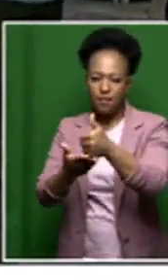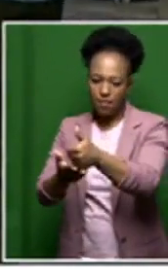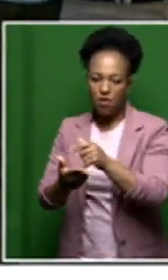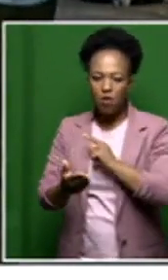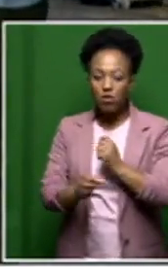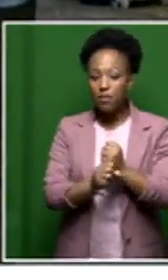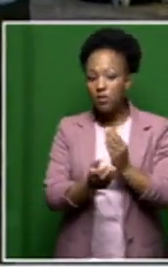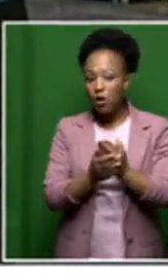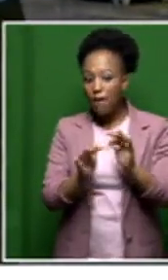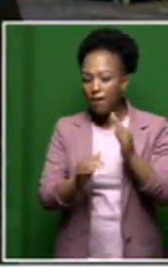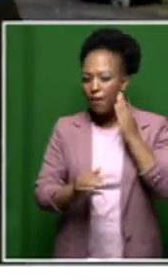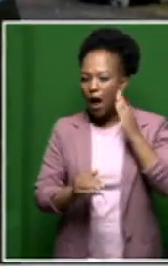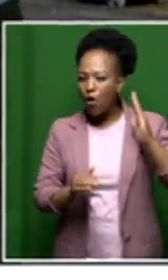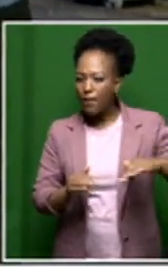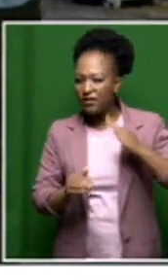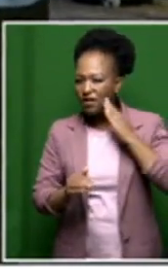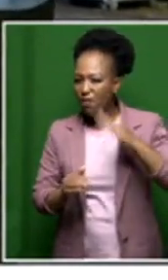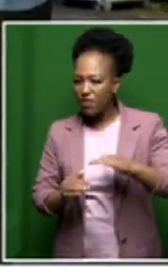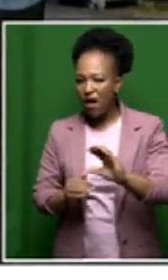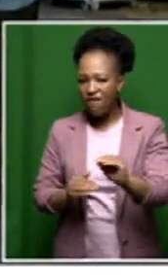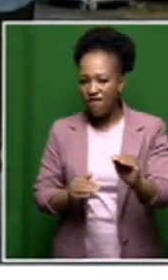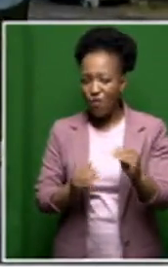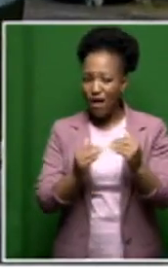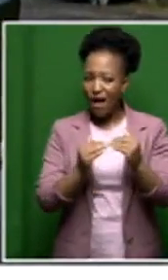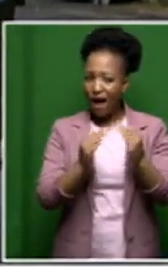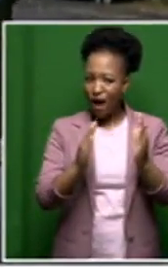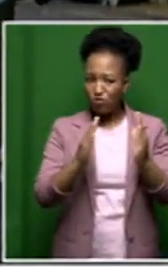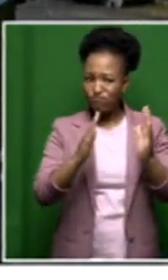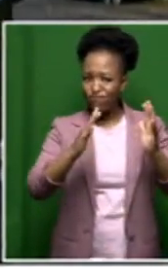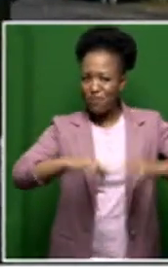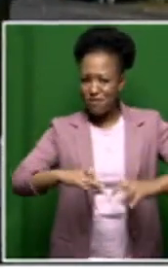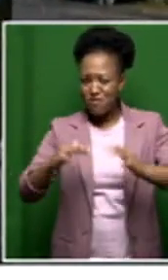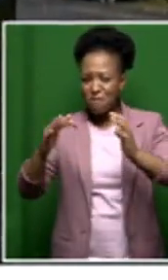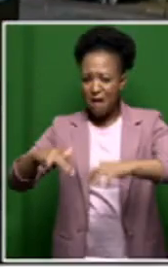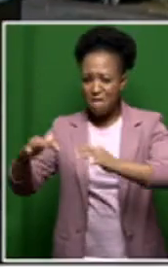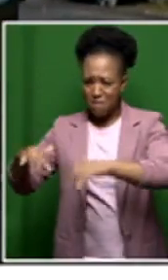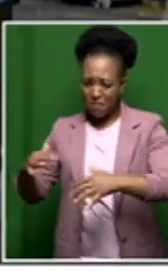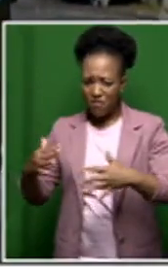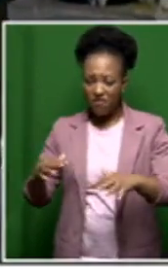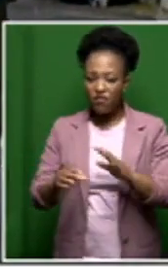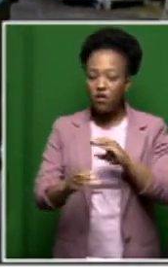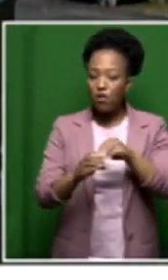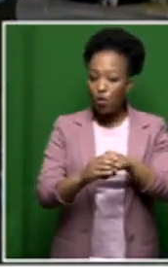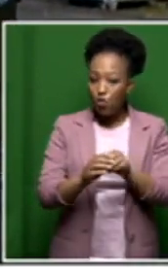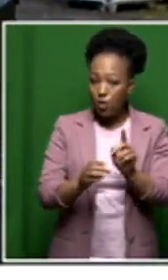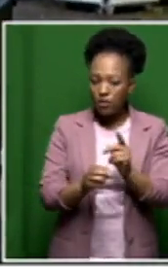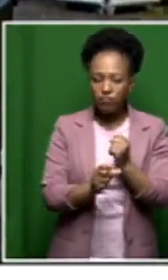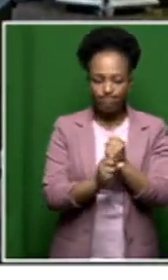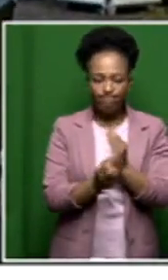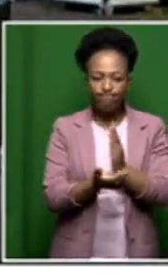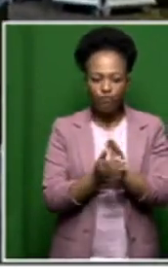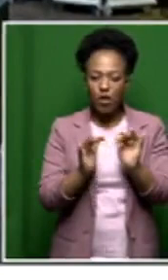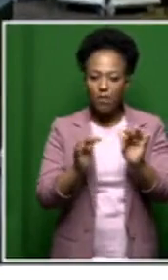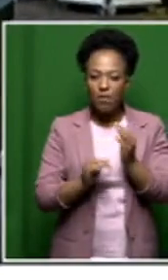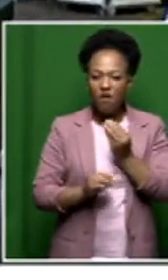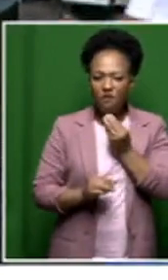have accommodation, those whose houses were destroyed. It also includes ensuring that people have